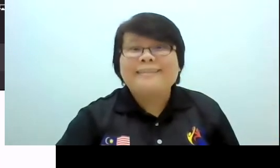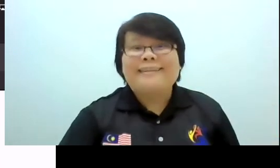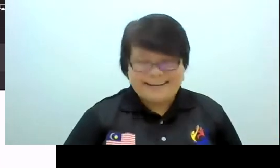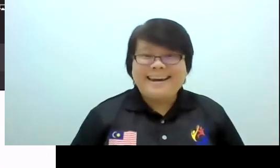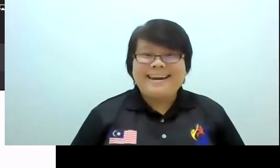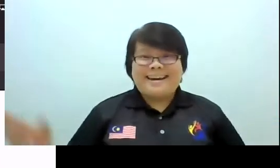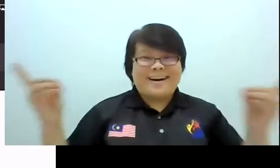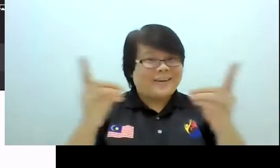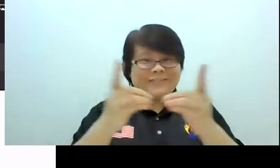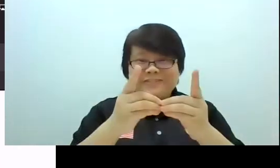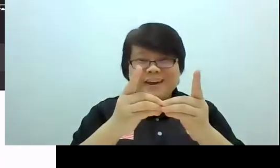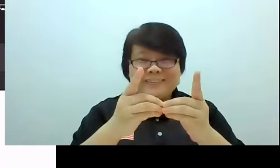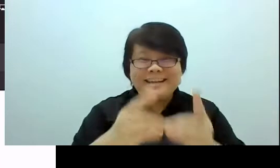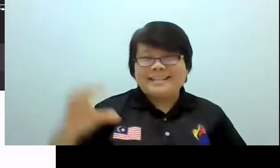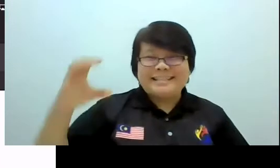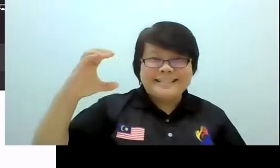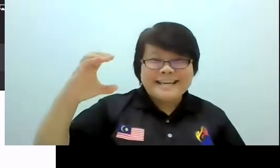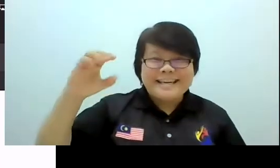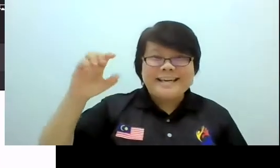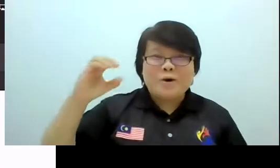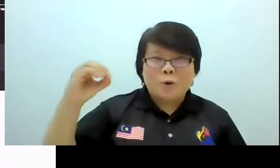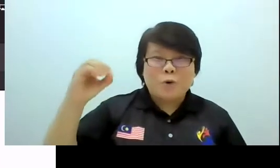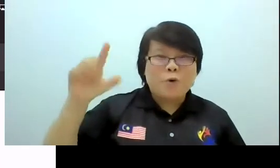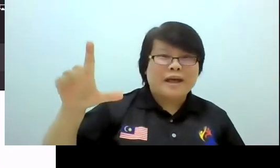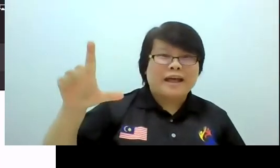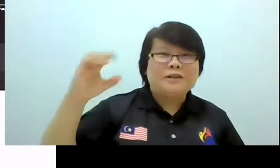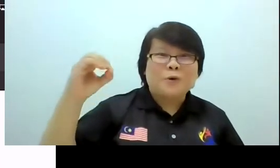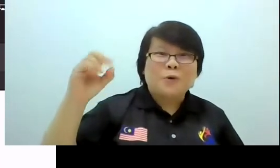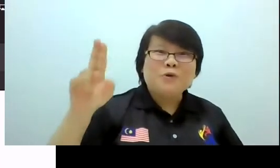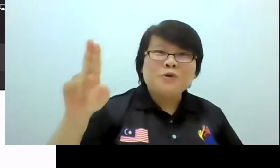Here. Okay, I found it.